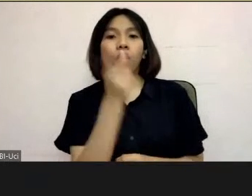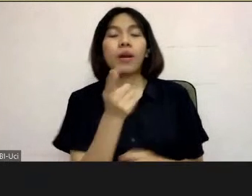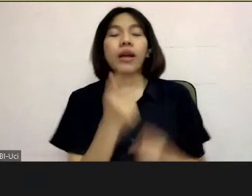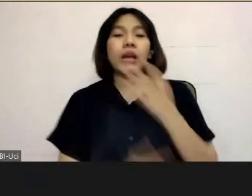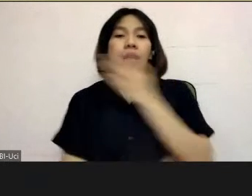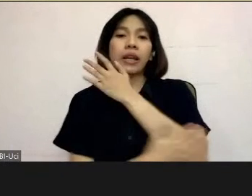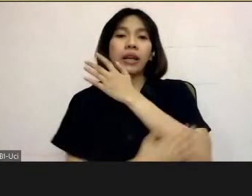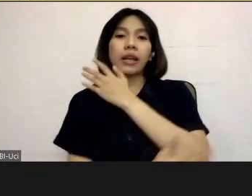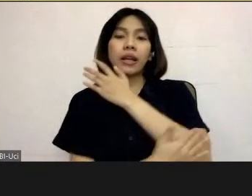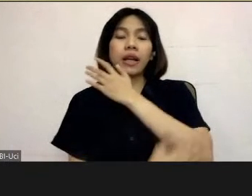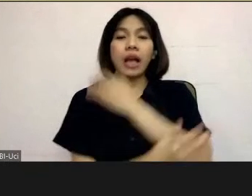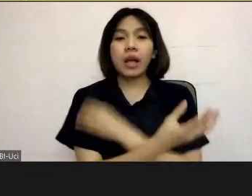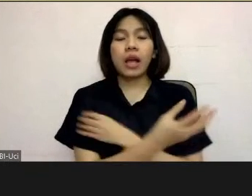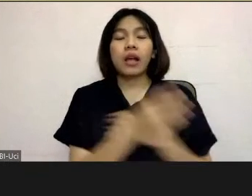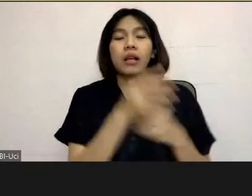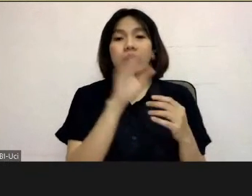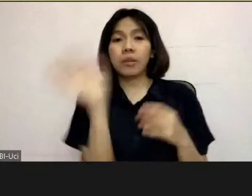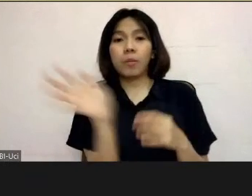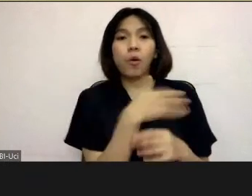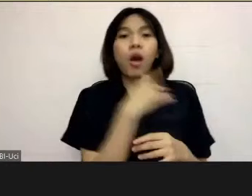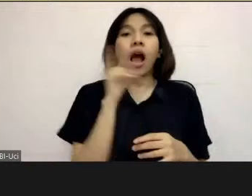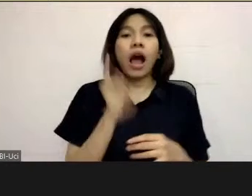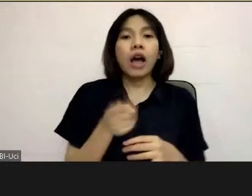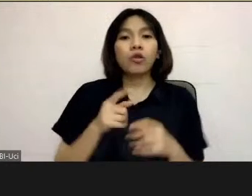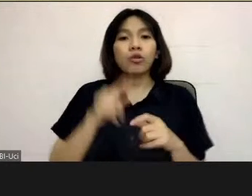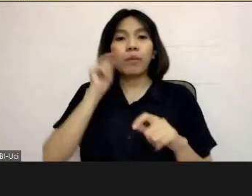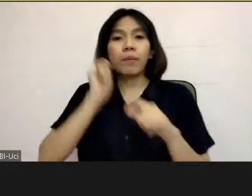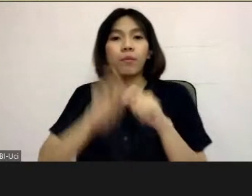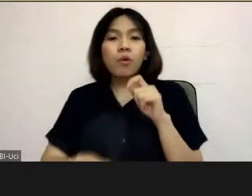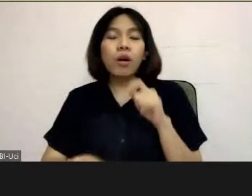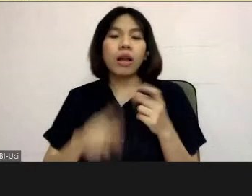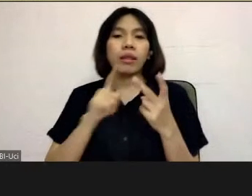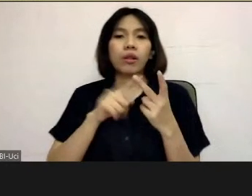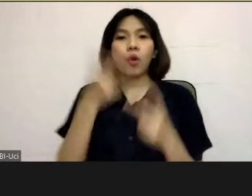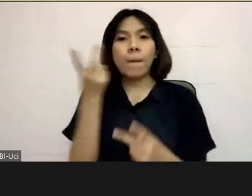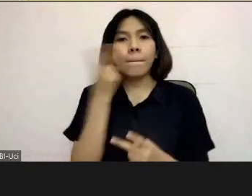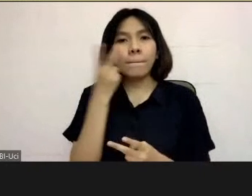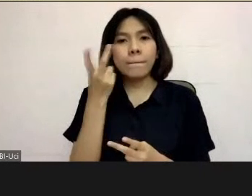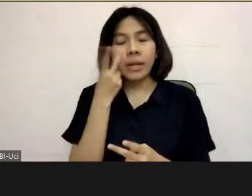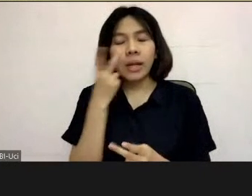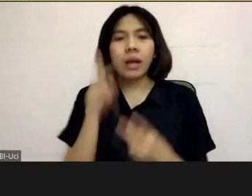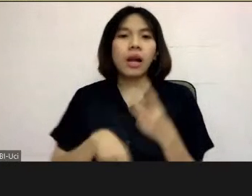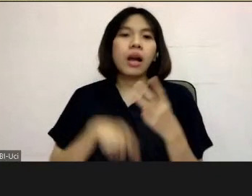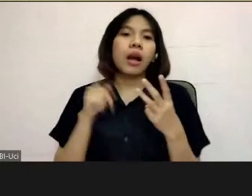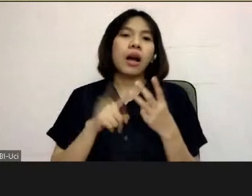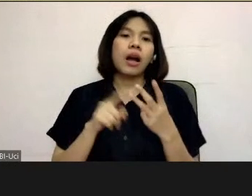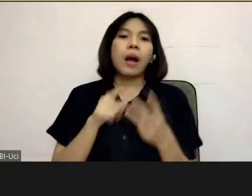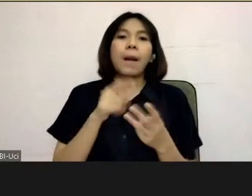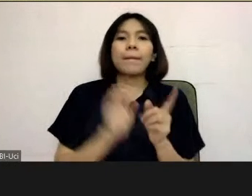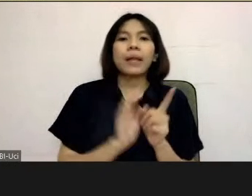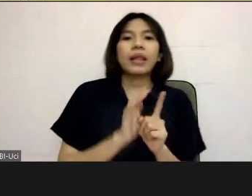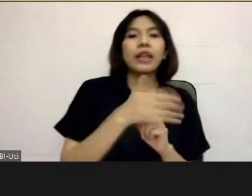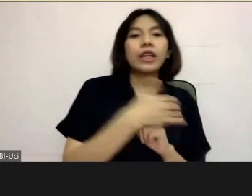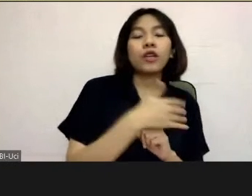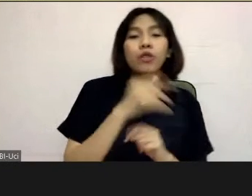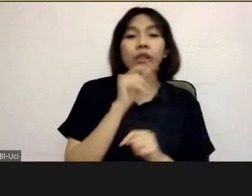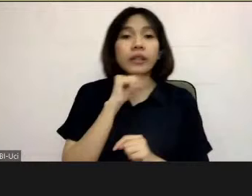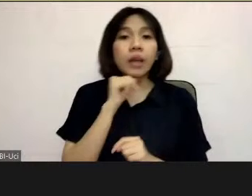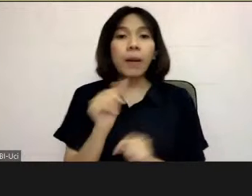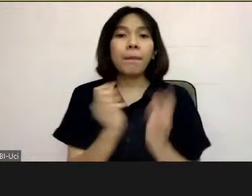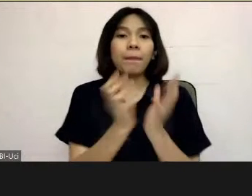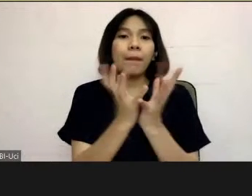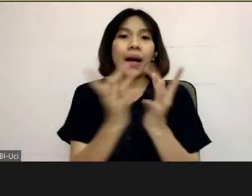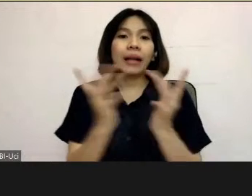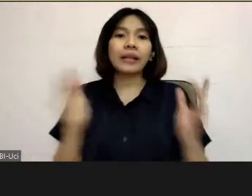enabling civic space in which civil society actors can operate freely and legally